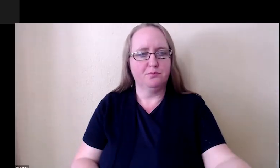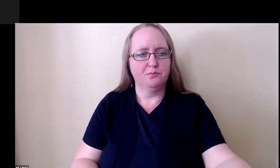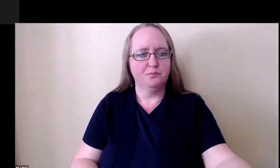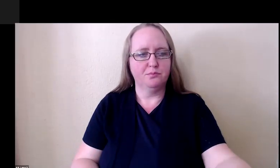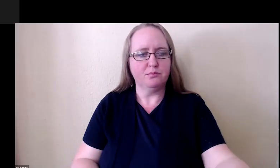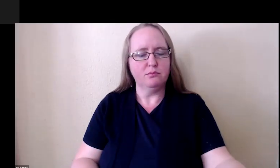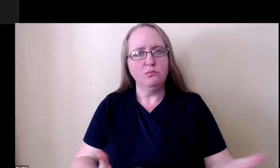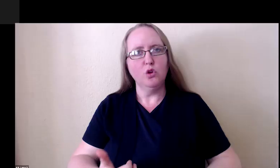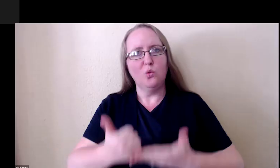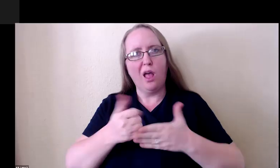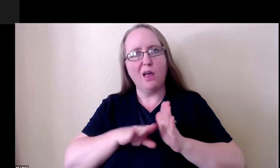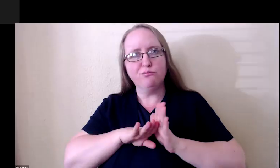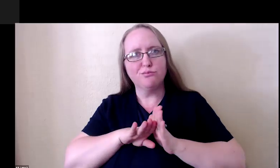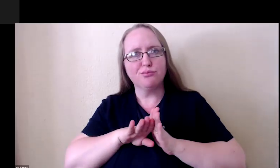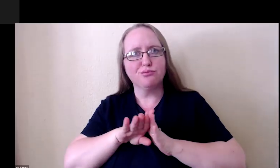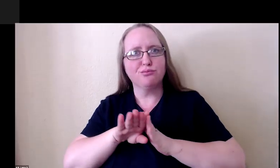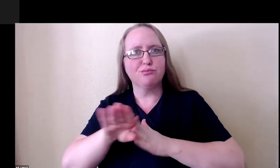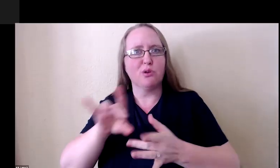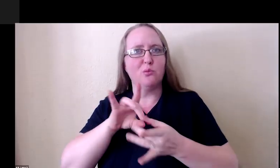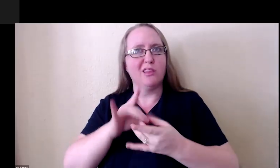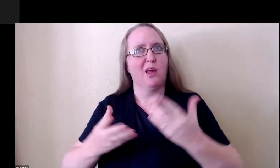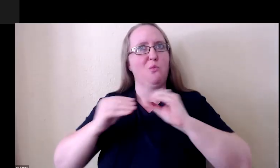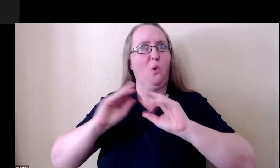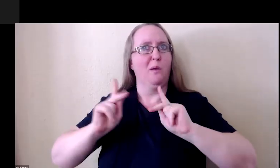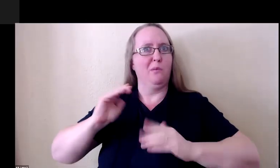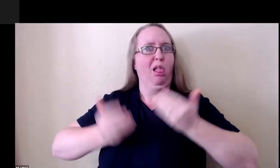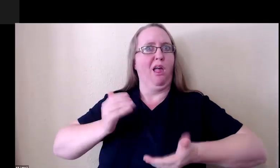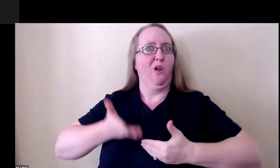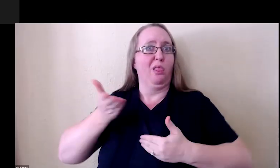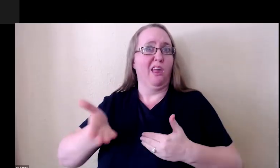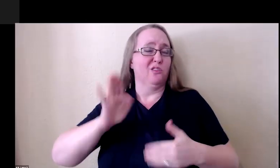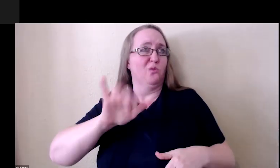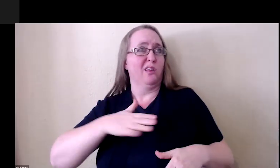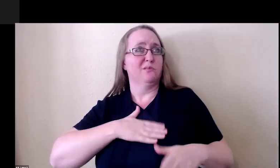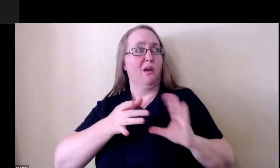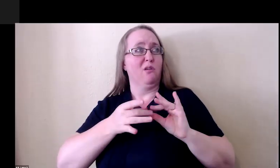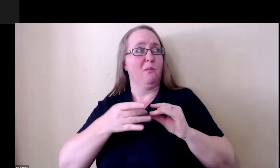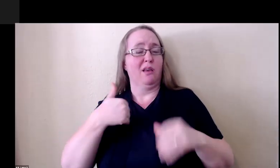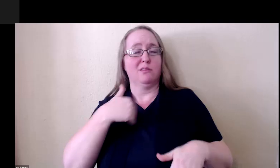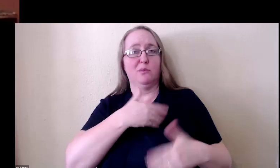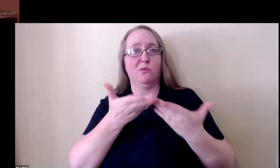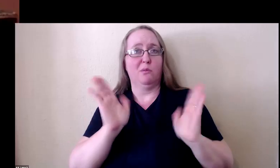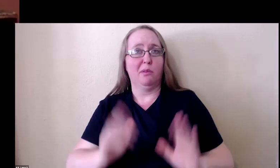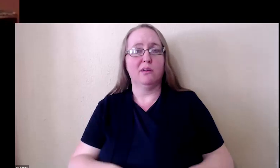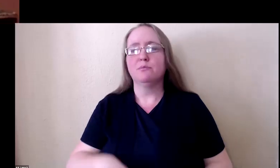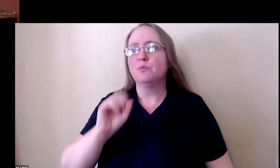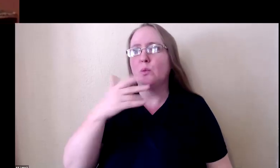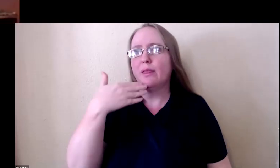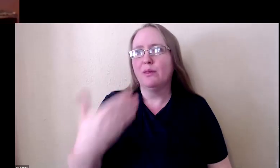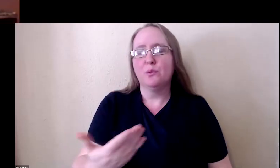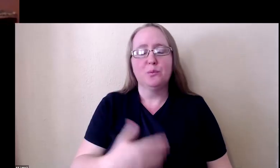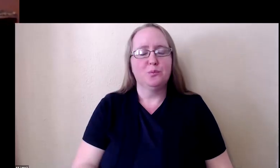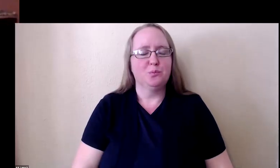the relationship and get other people hired. So that's just my comment as a member of the public. Thank you. Okay, thank